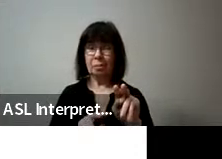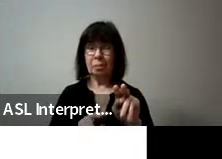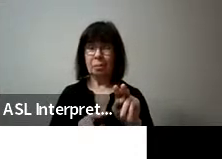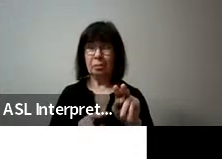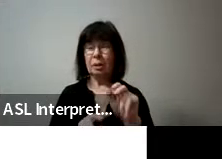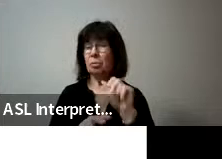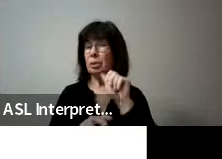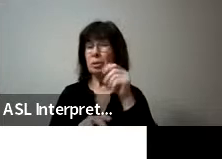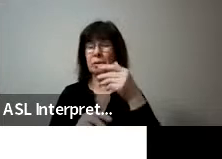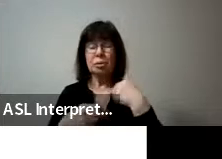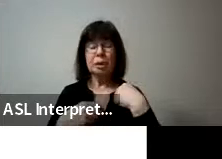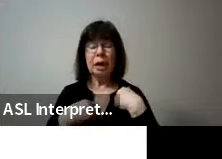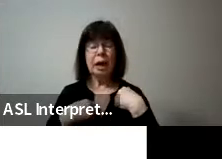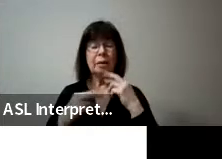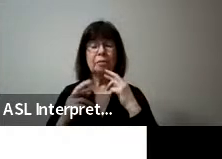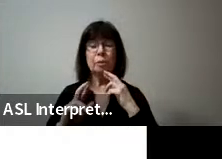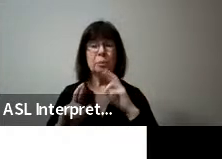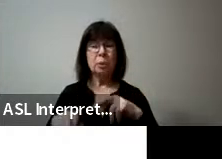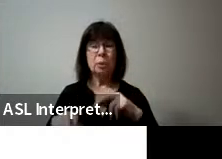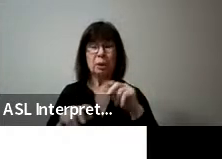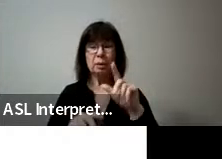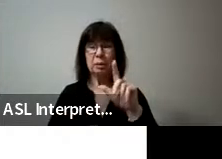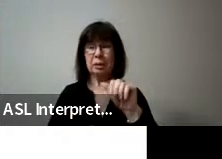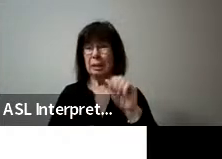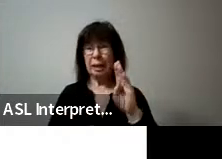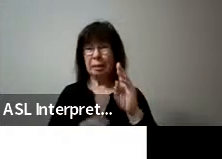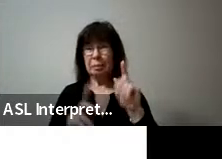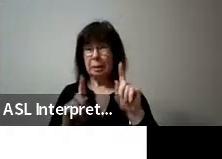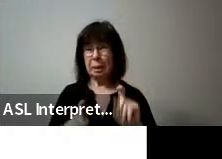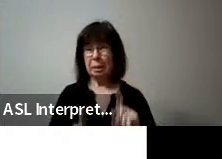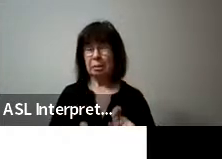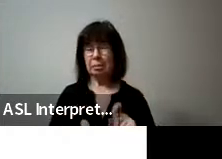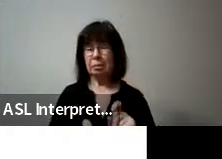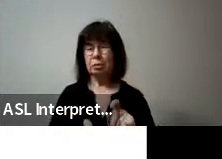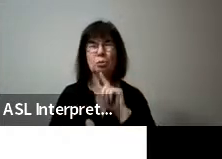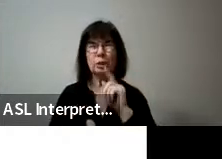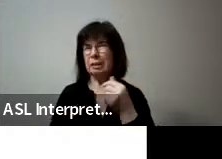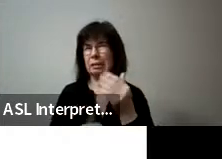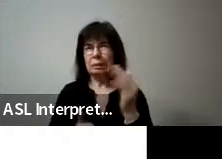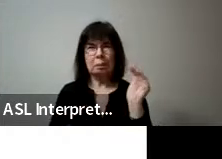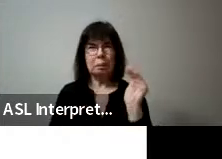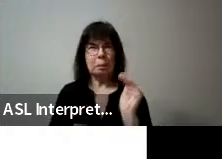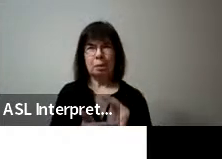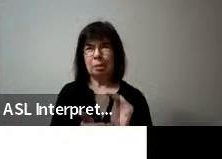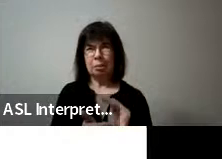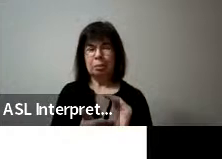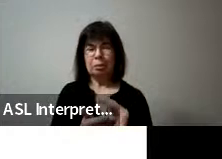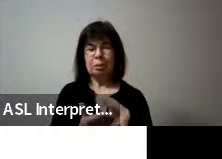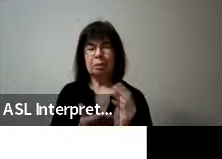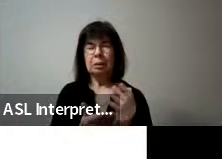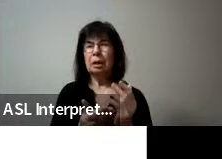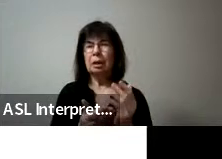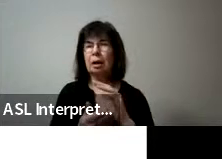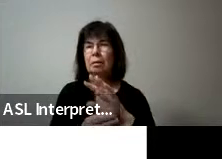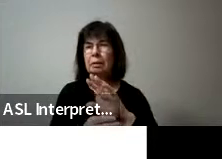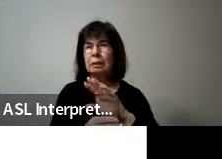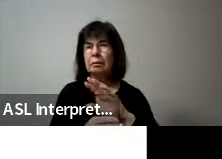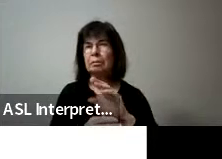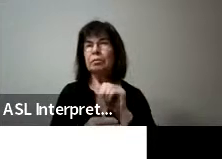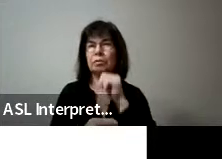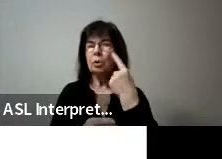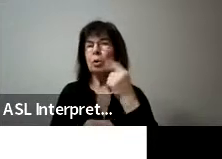laboratory reported tests are only a small fraction of overall COVID infections. We look at other metrics. So